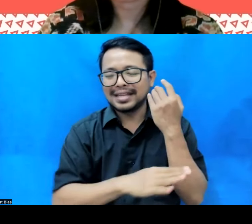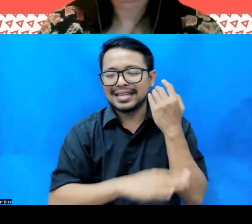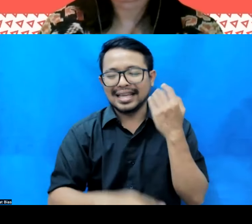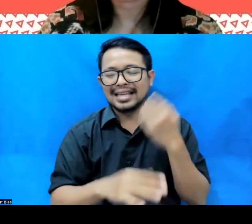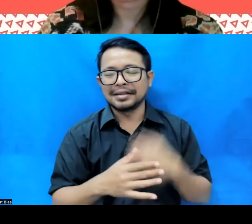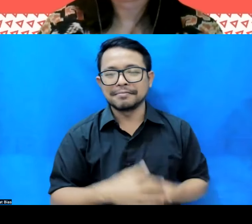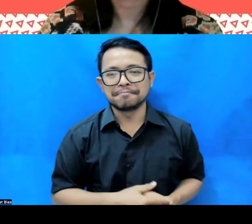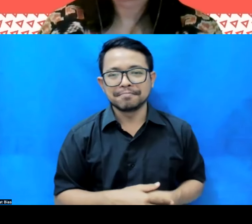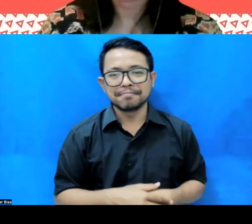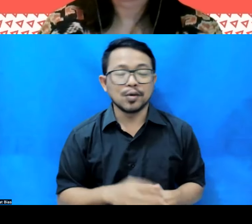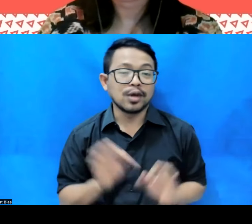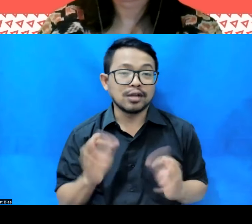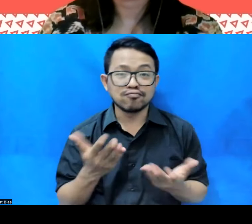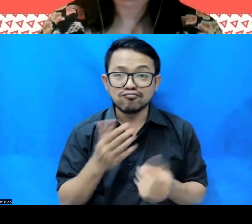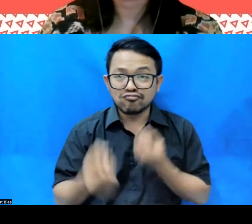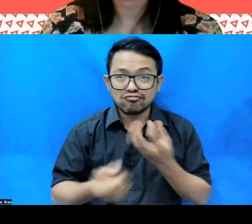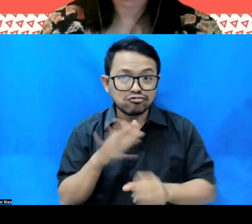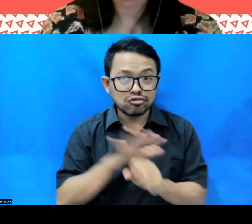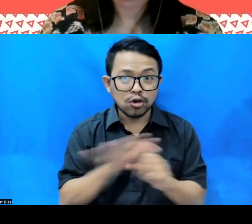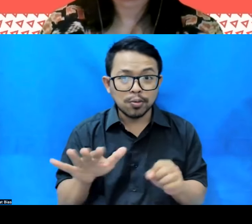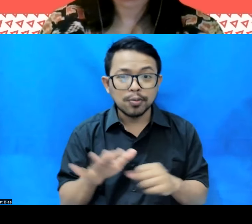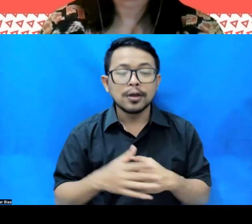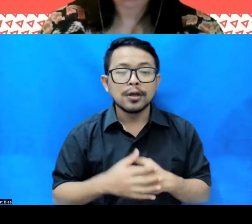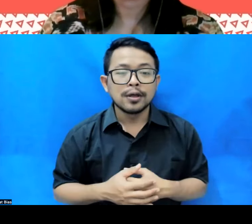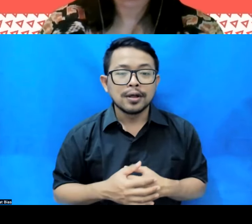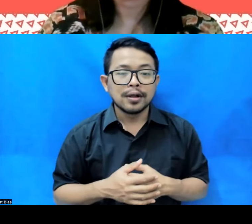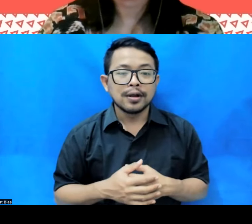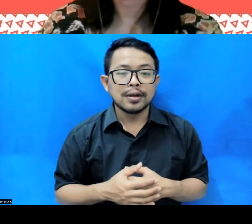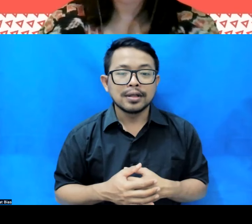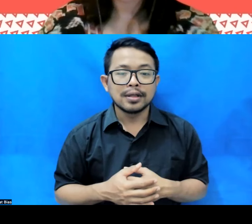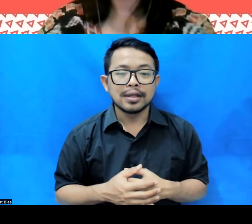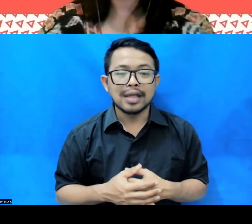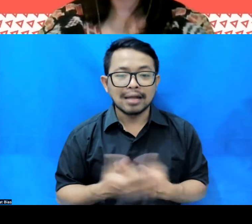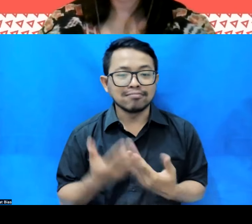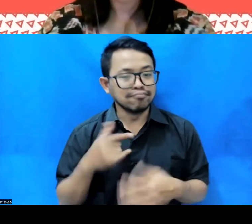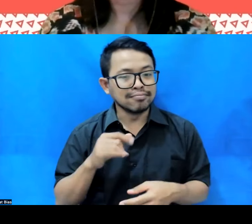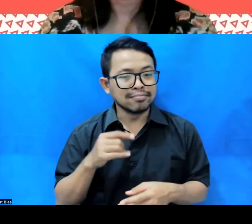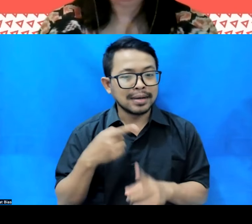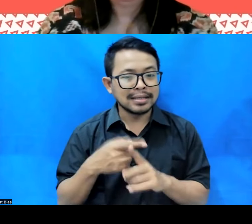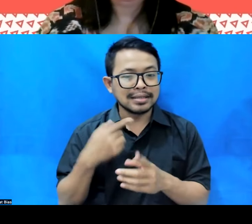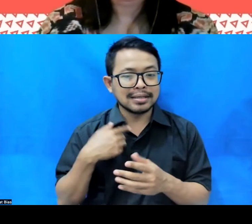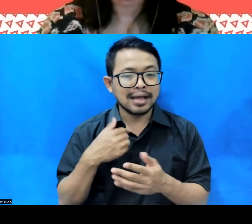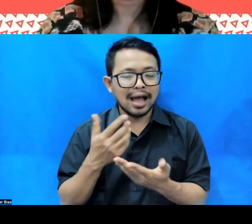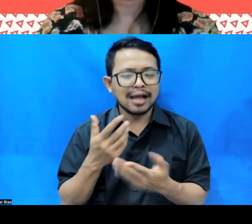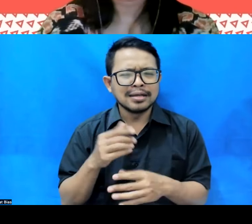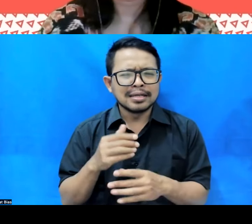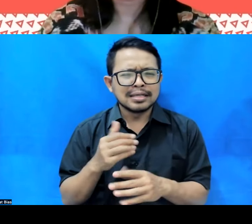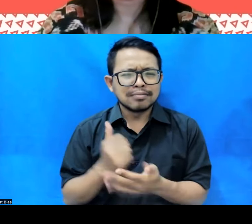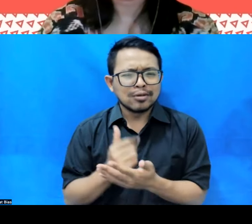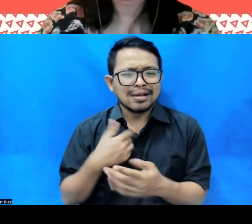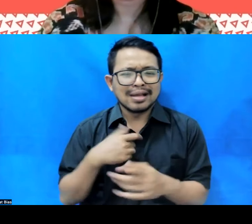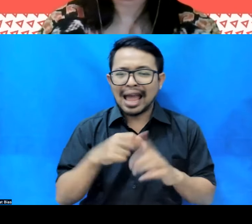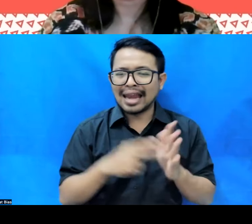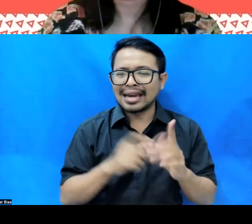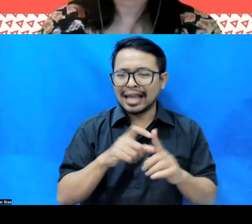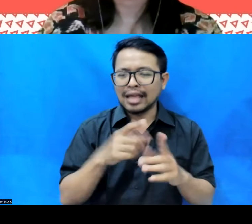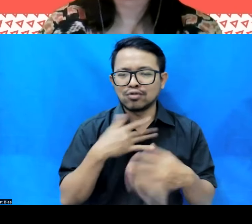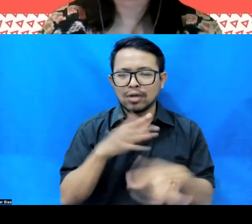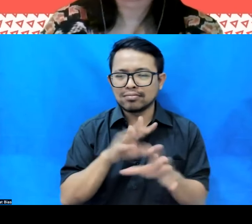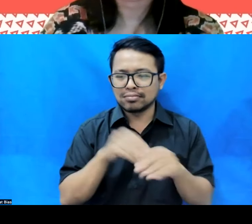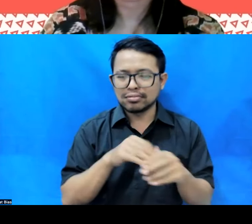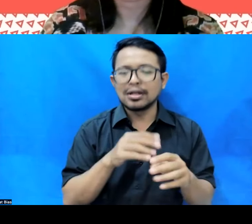this is something that we must ensure. So I think that's it from my part to comment on that. And fortunately, before I